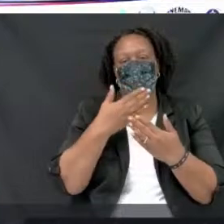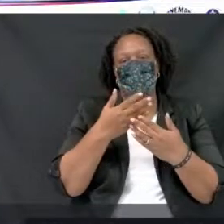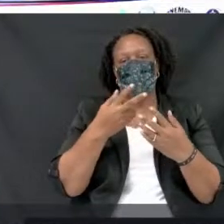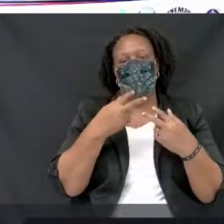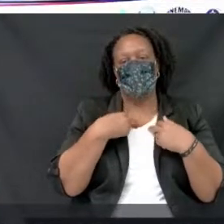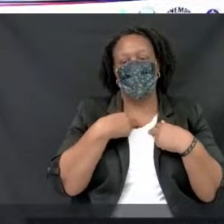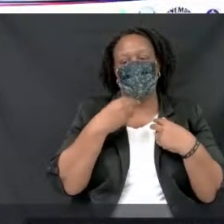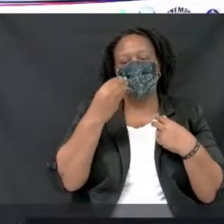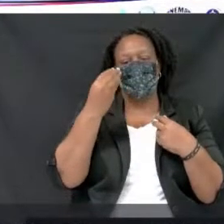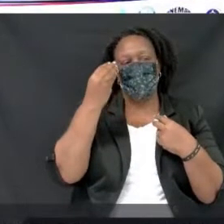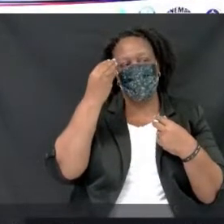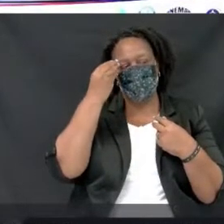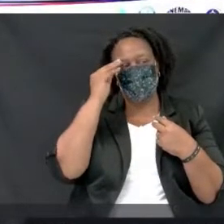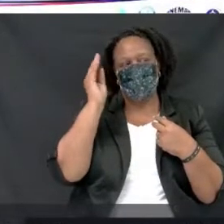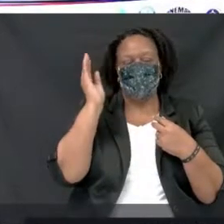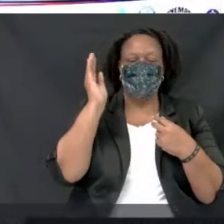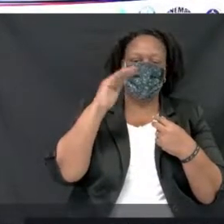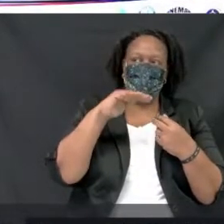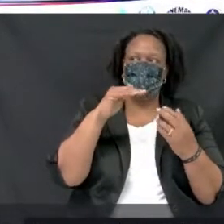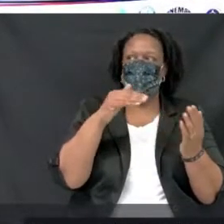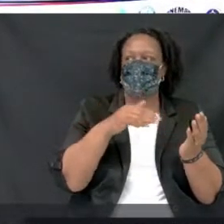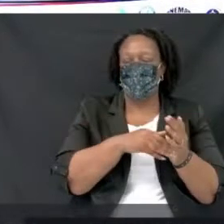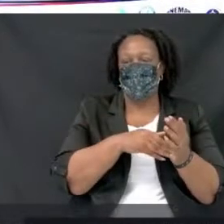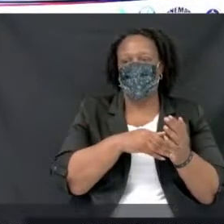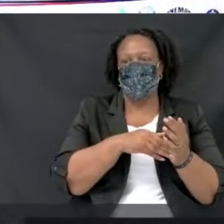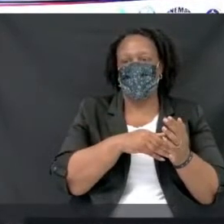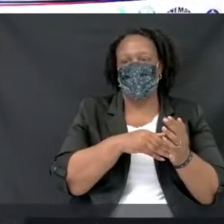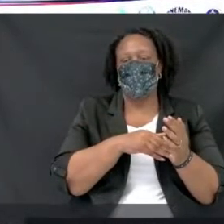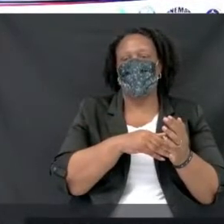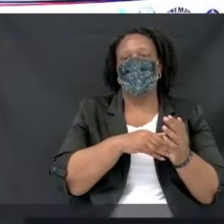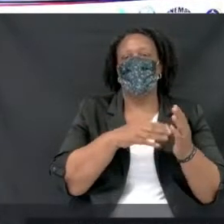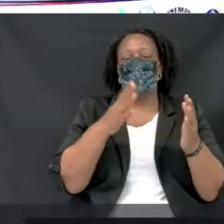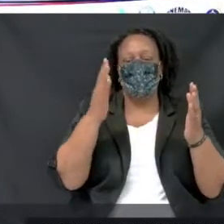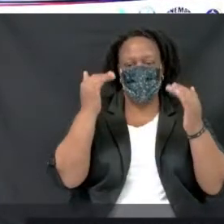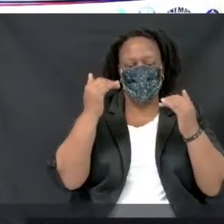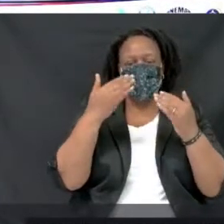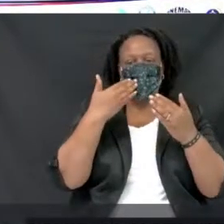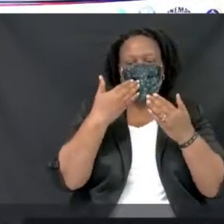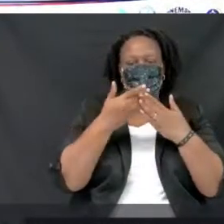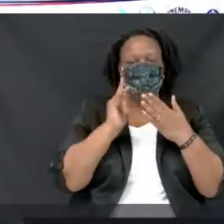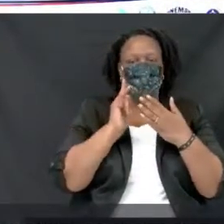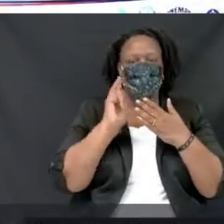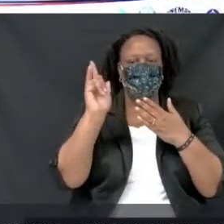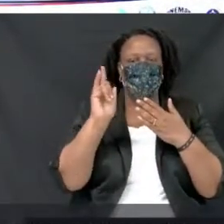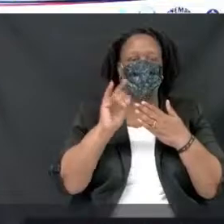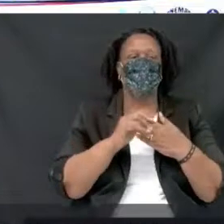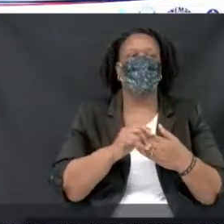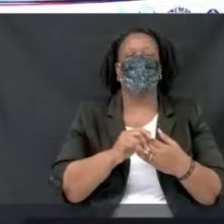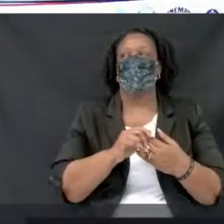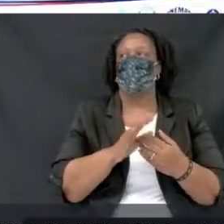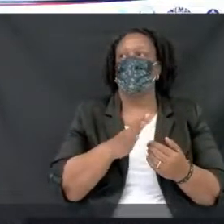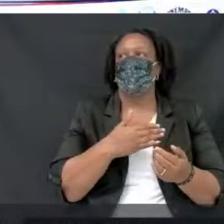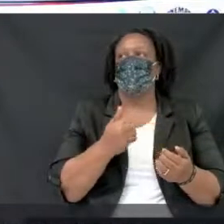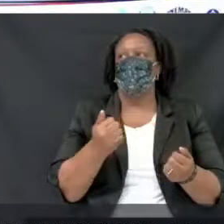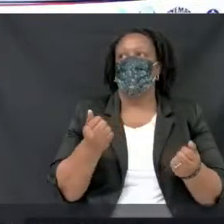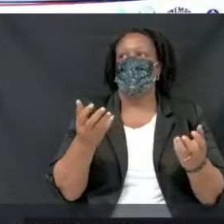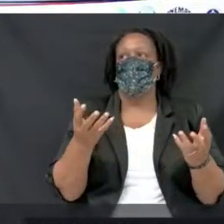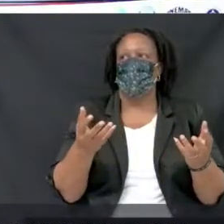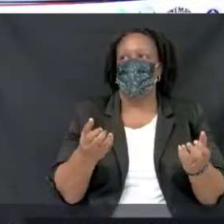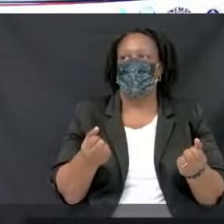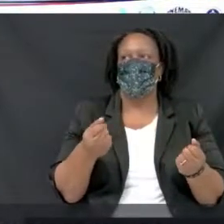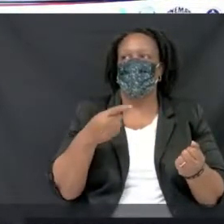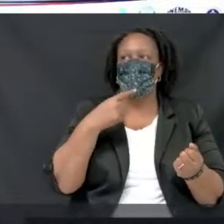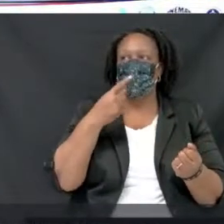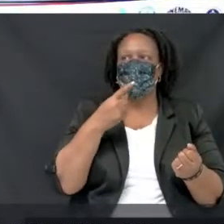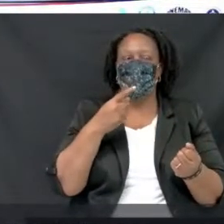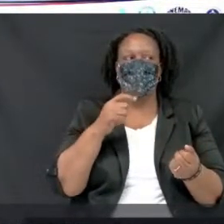We hope that you had a very successful trip. And I also want to acknowledge the contribution